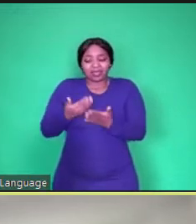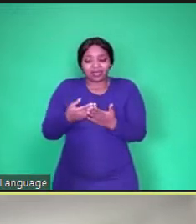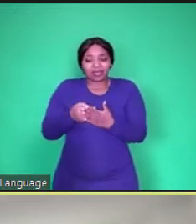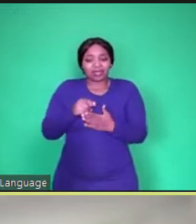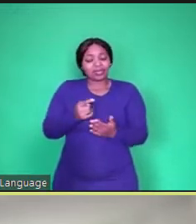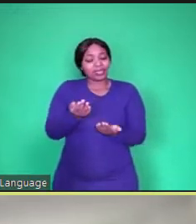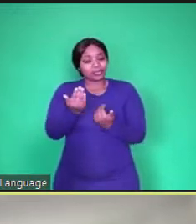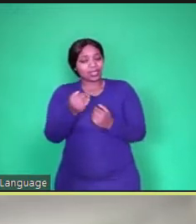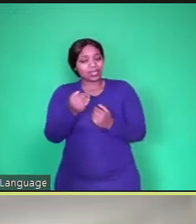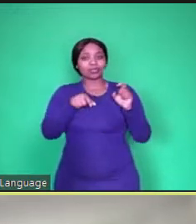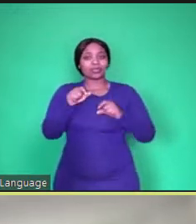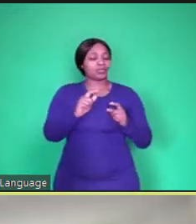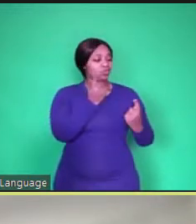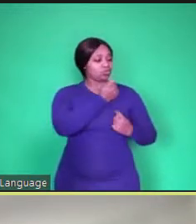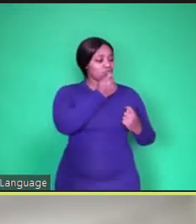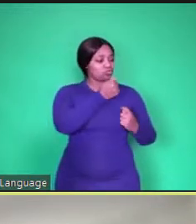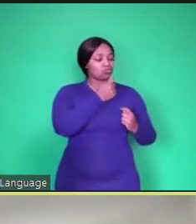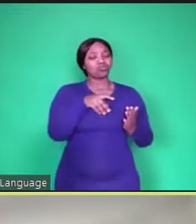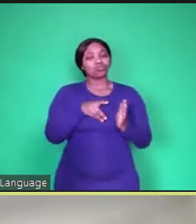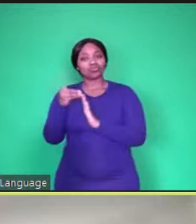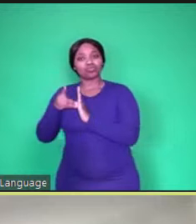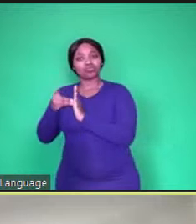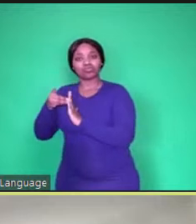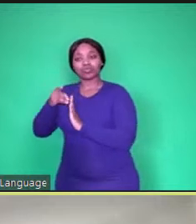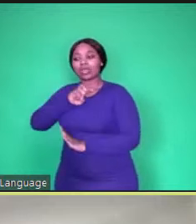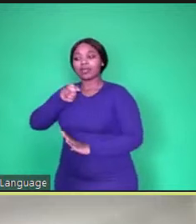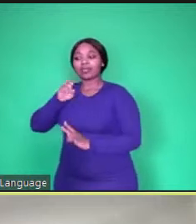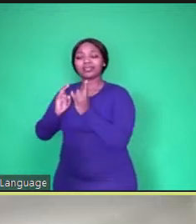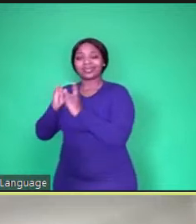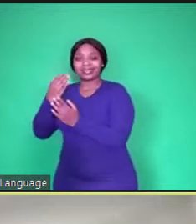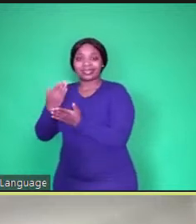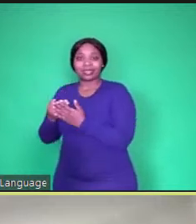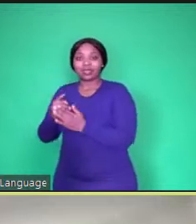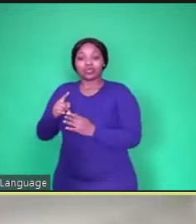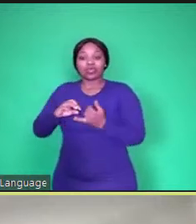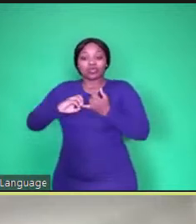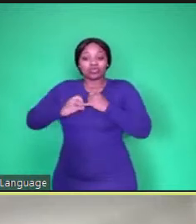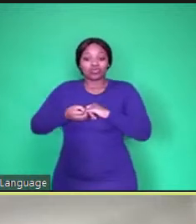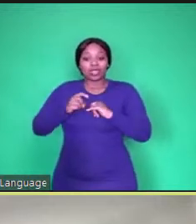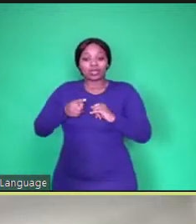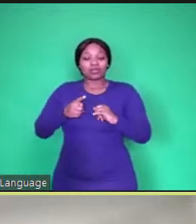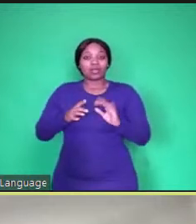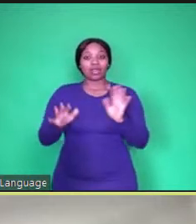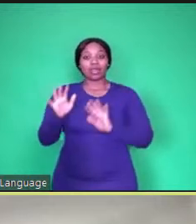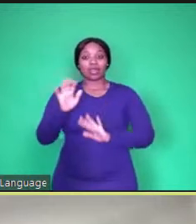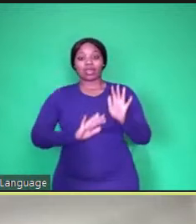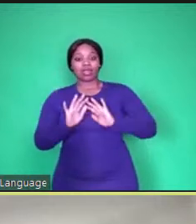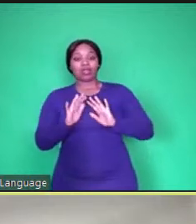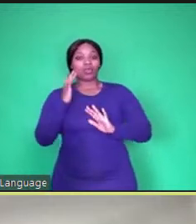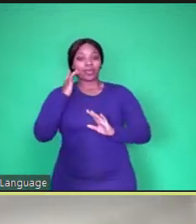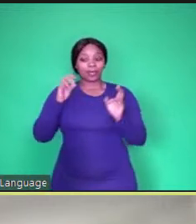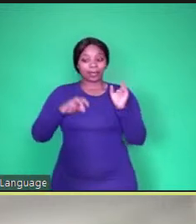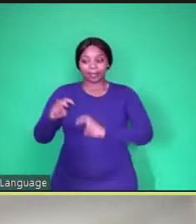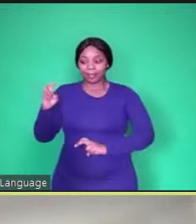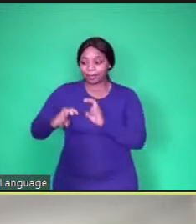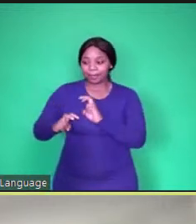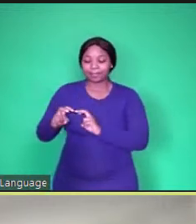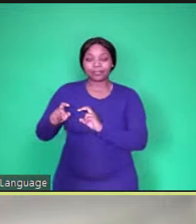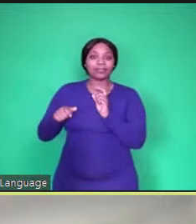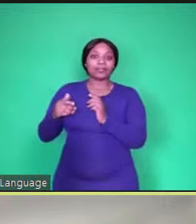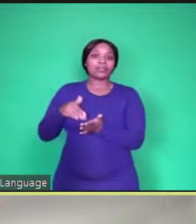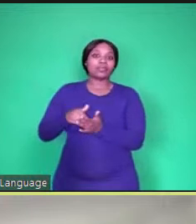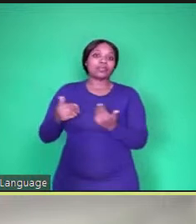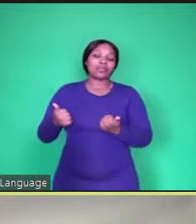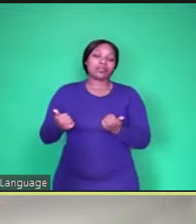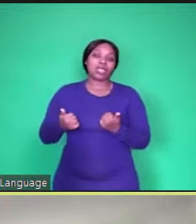for it, not trying to react to it after the event, which becomes far more costly to address. And so we